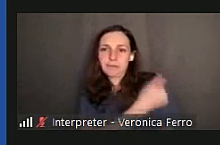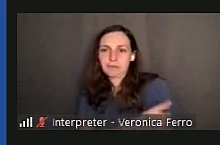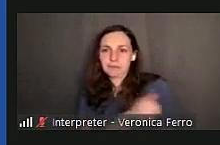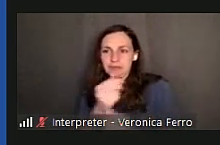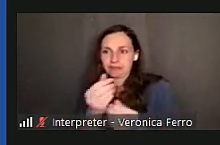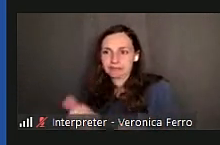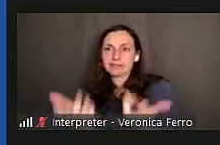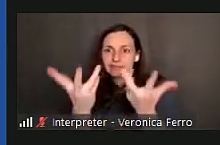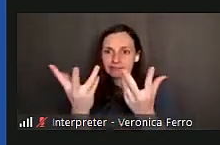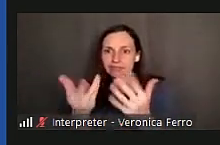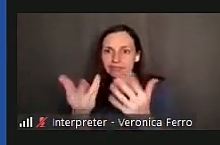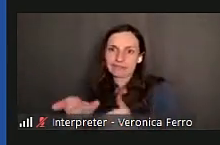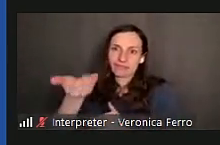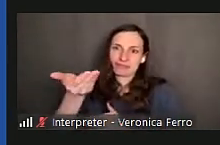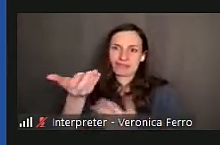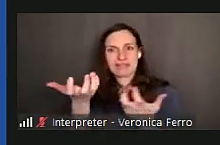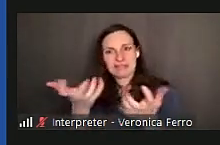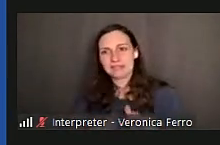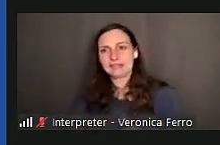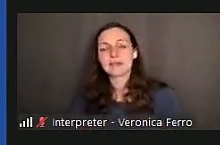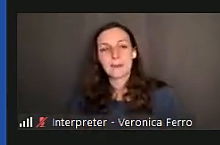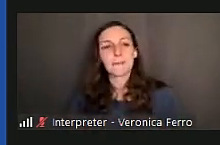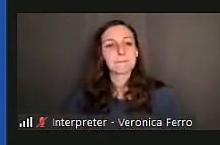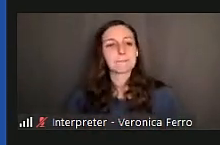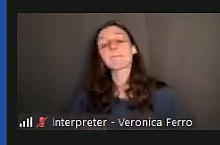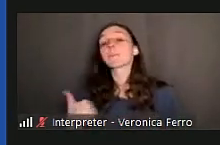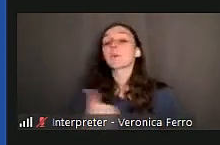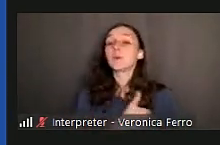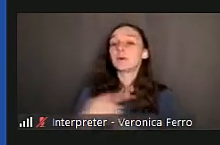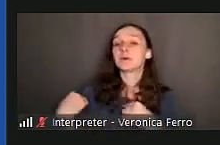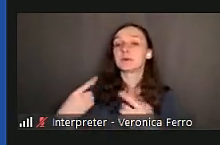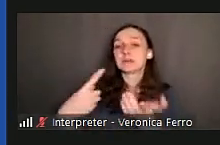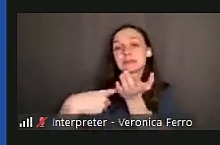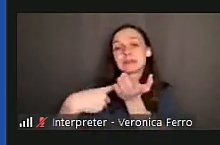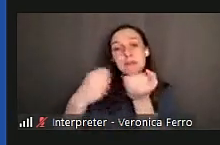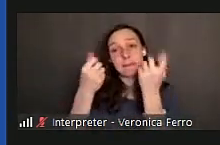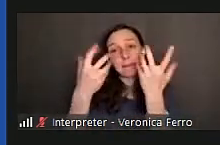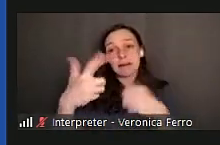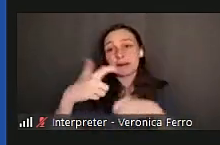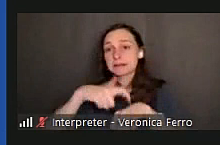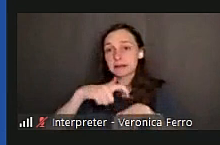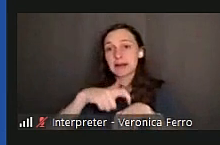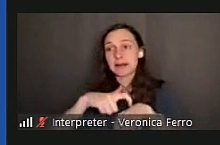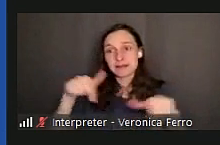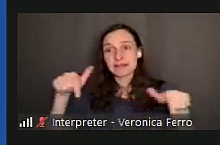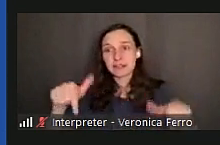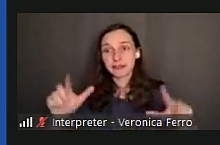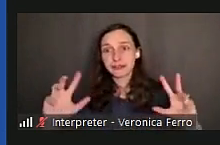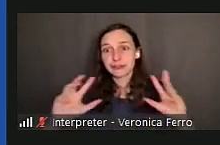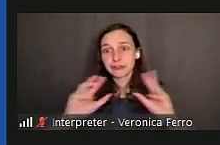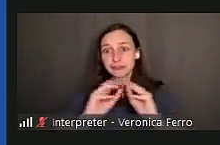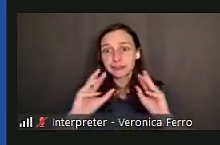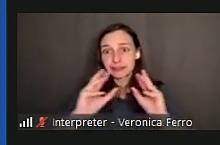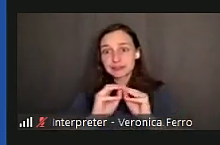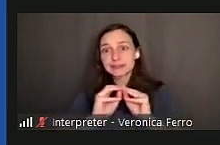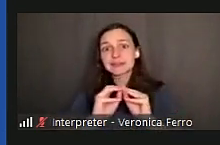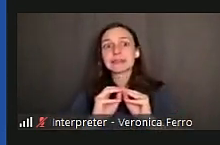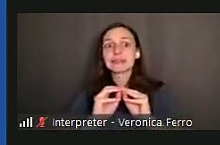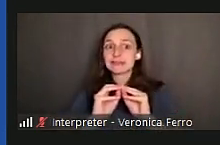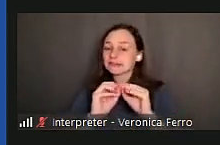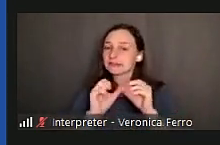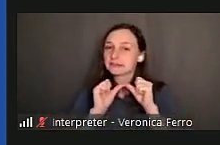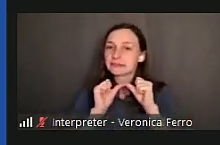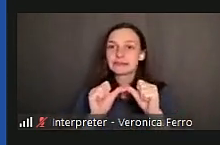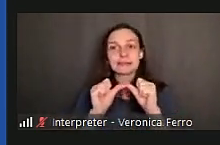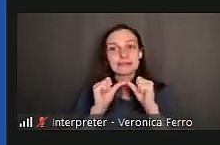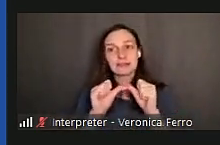As we have discussed many times at these press conferences, you know, this continues to be a